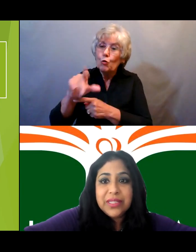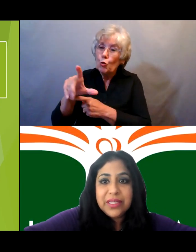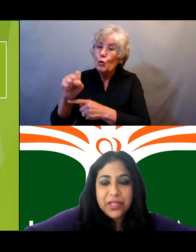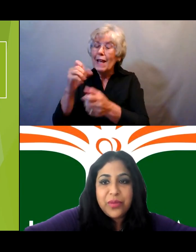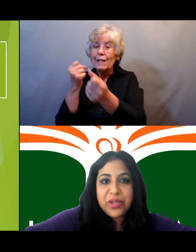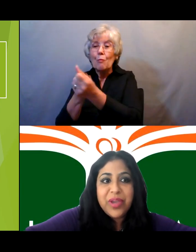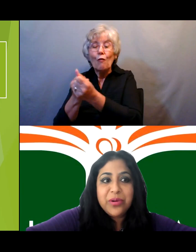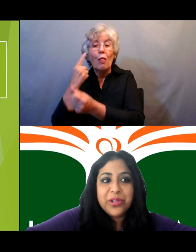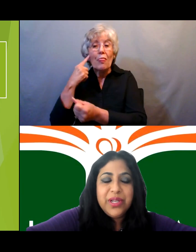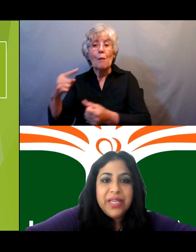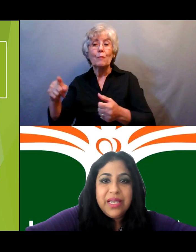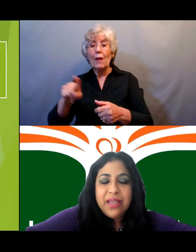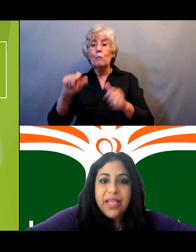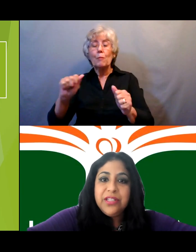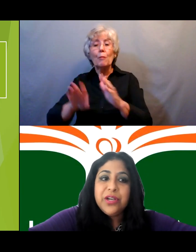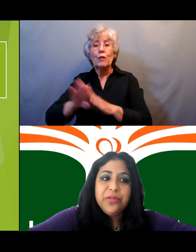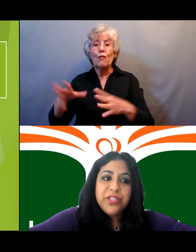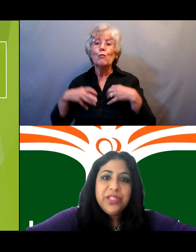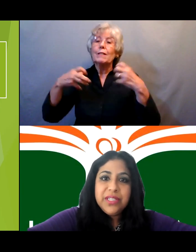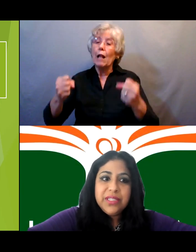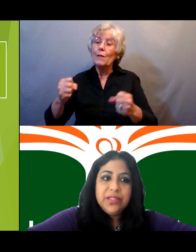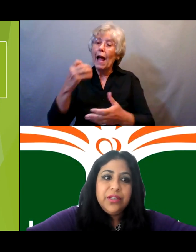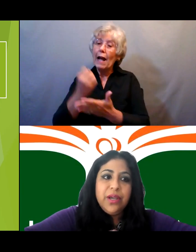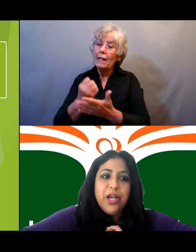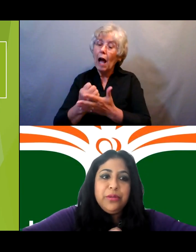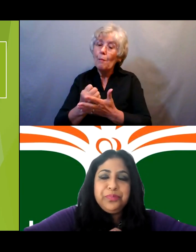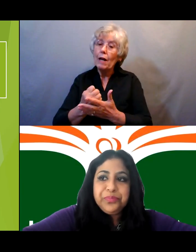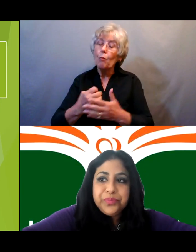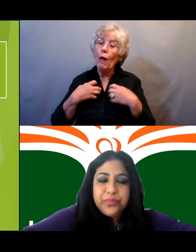resilience, wellness, and economic power. And our vision is